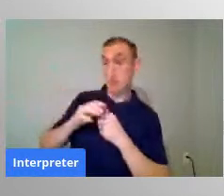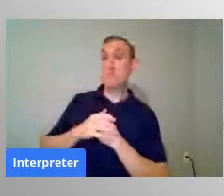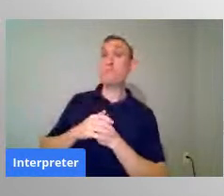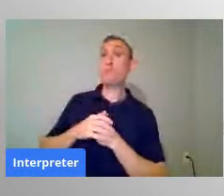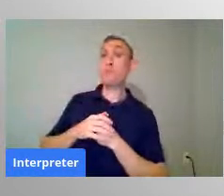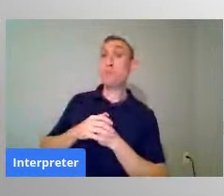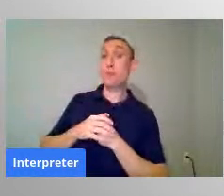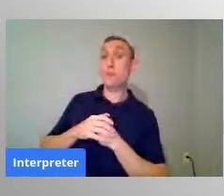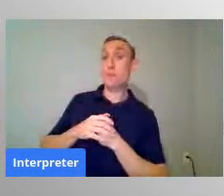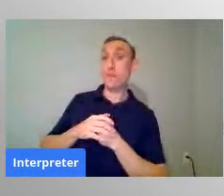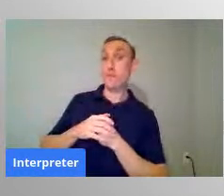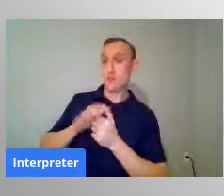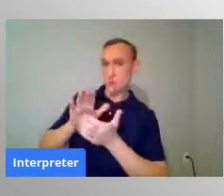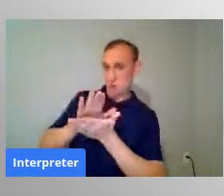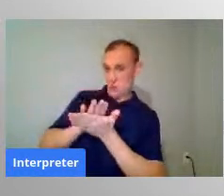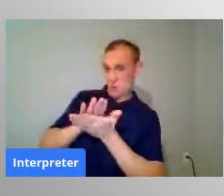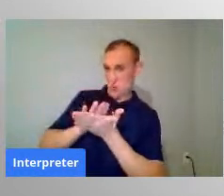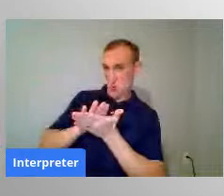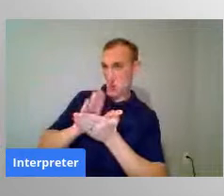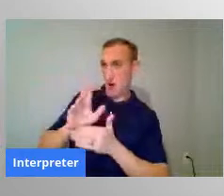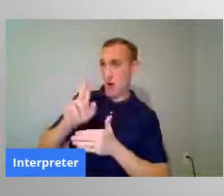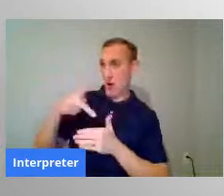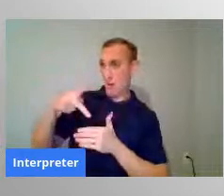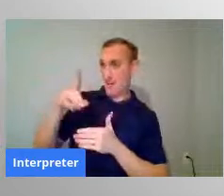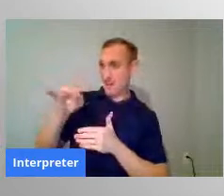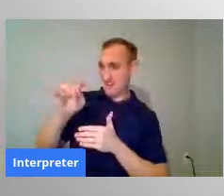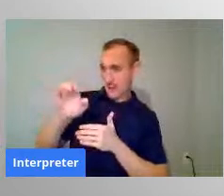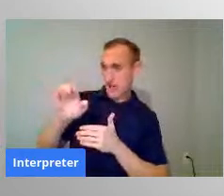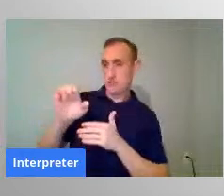updates on multiple mediums?